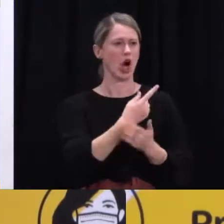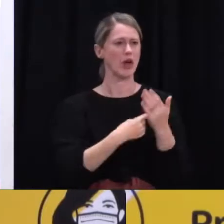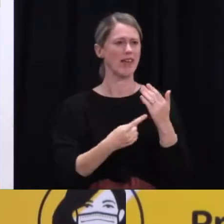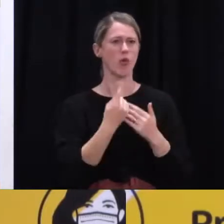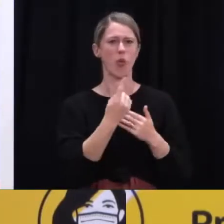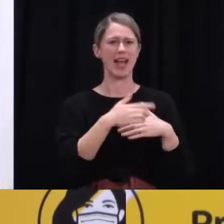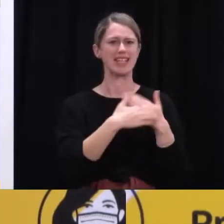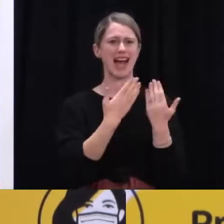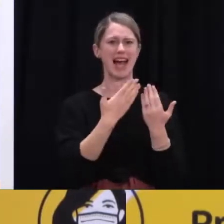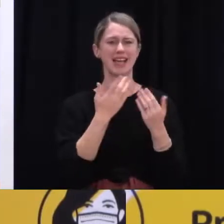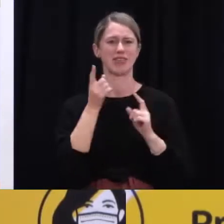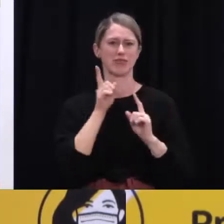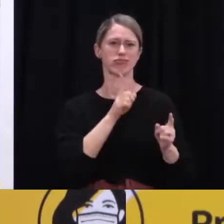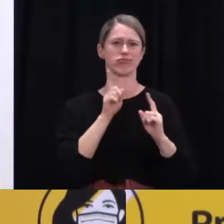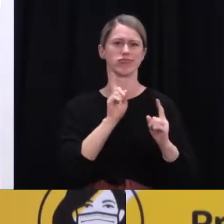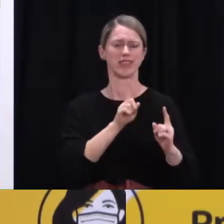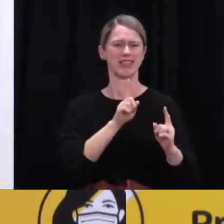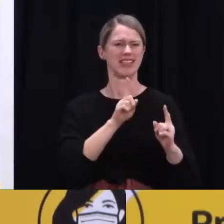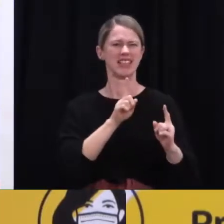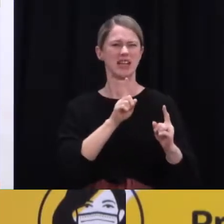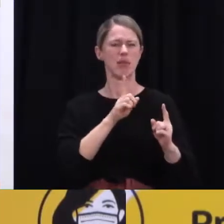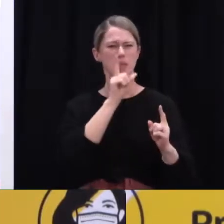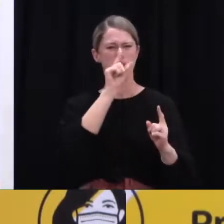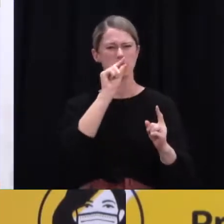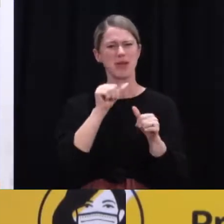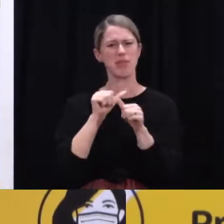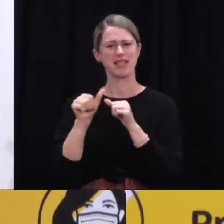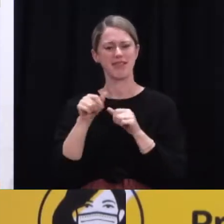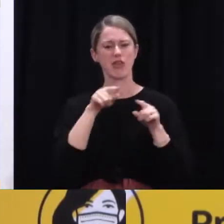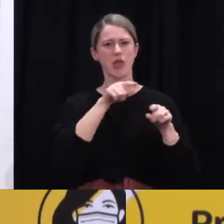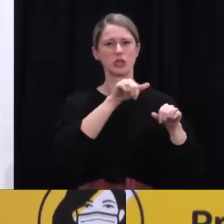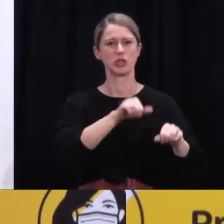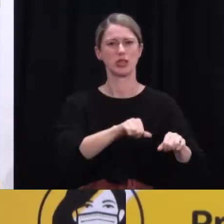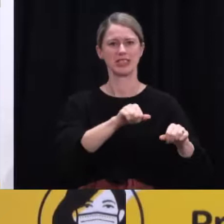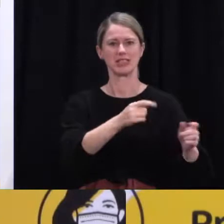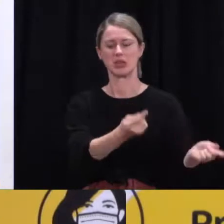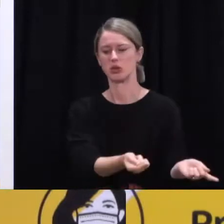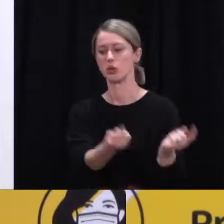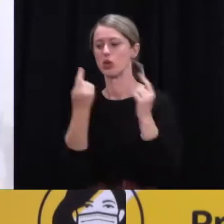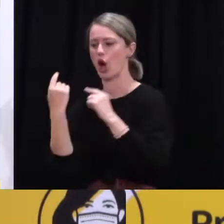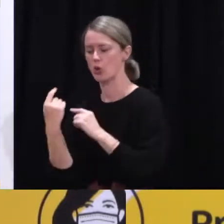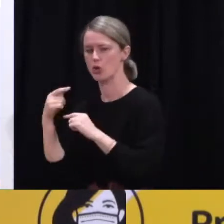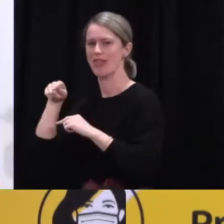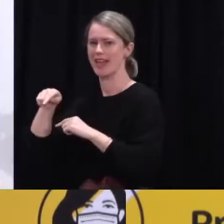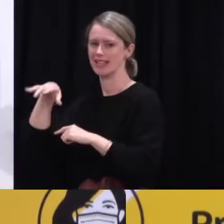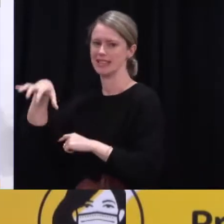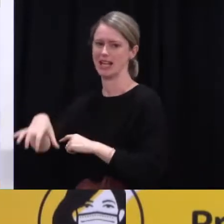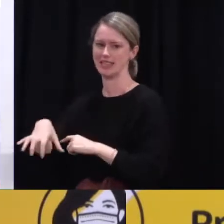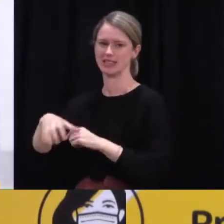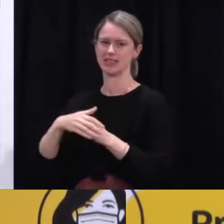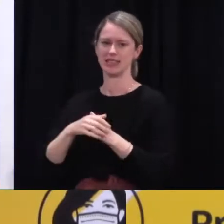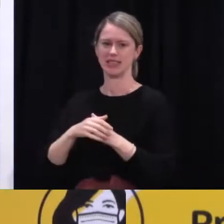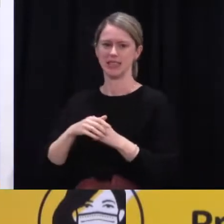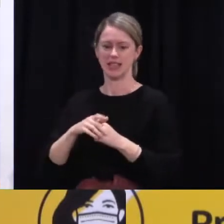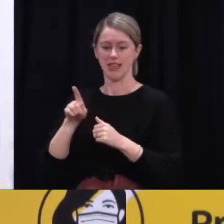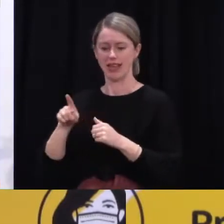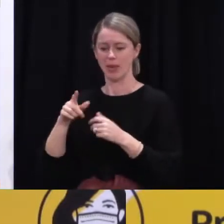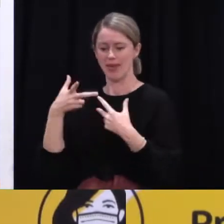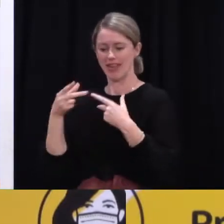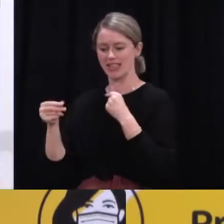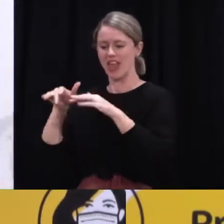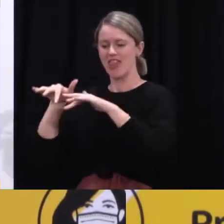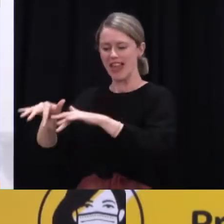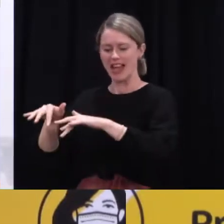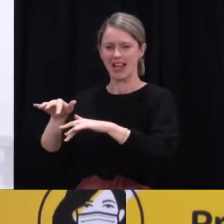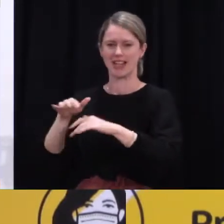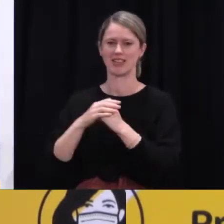operational for a day to get through people, when it actually might be more efficient to get those people to go to a different site where they can still be vaccinated,